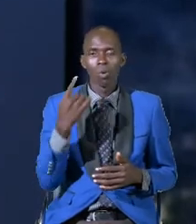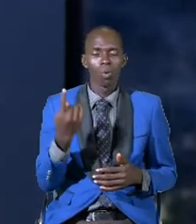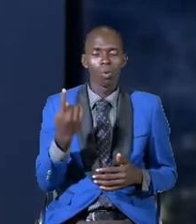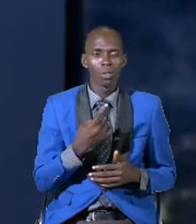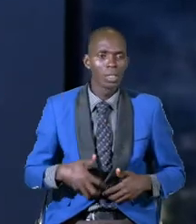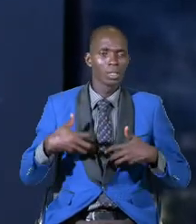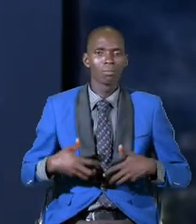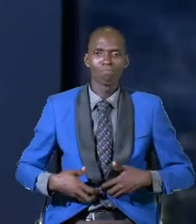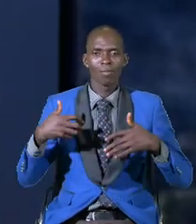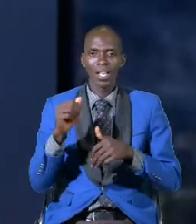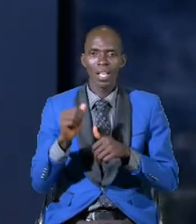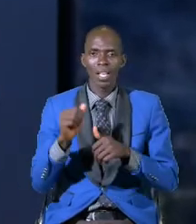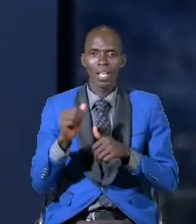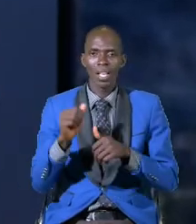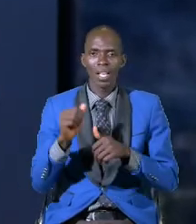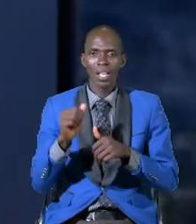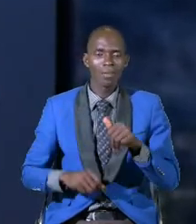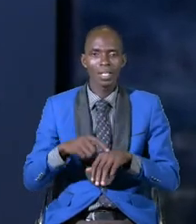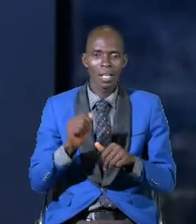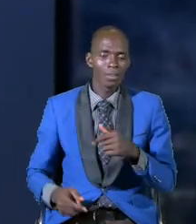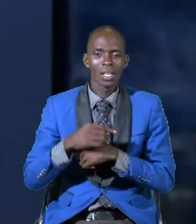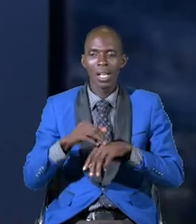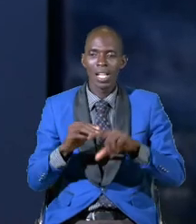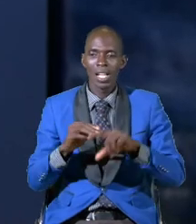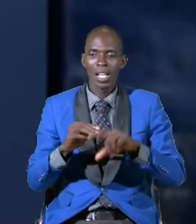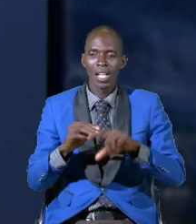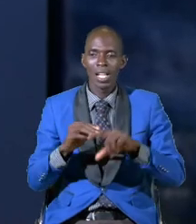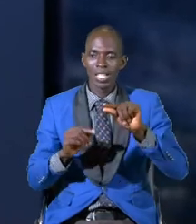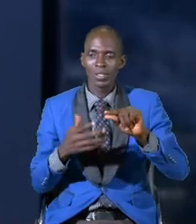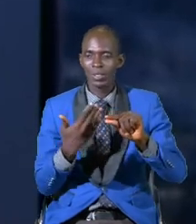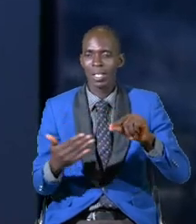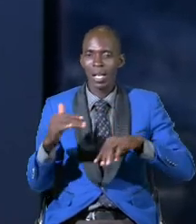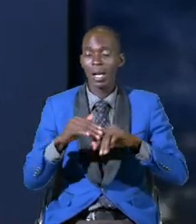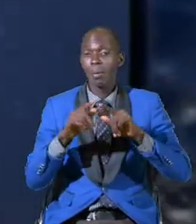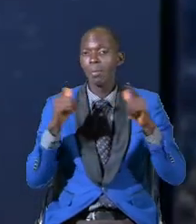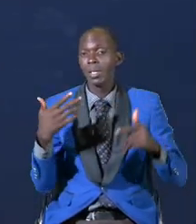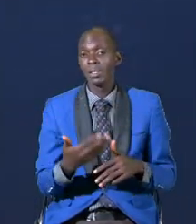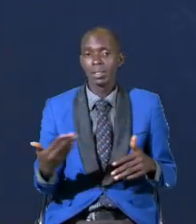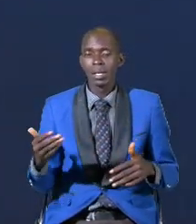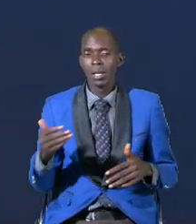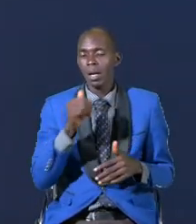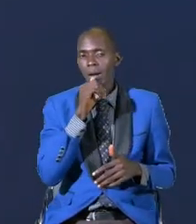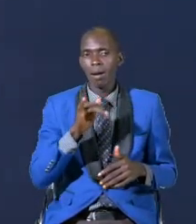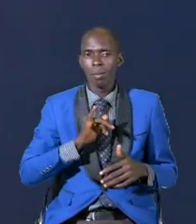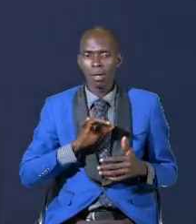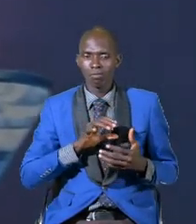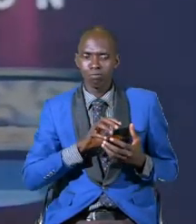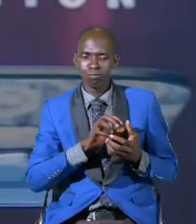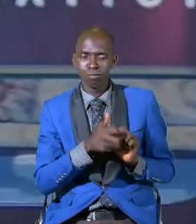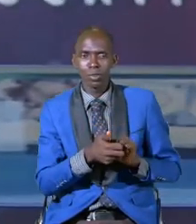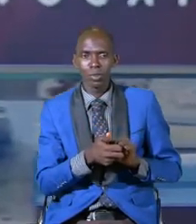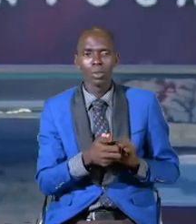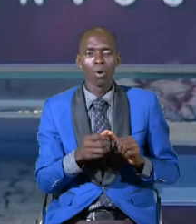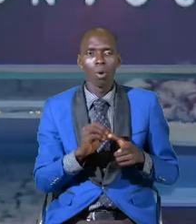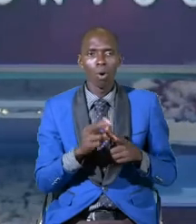anyway, any day, every day, at little things, at big things? Am I crushed? Am I conquered? If any man